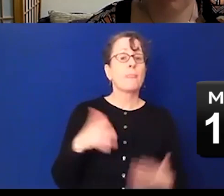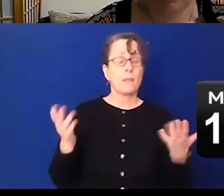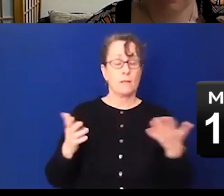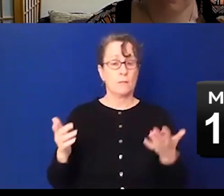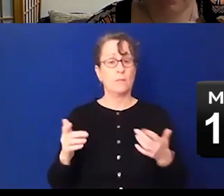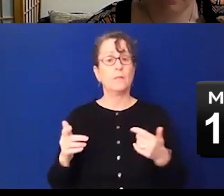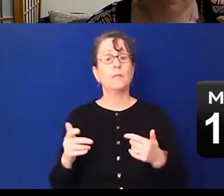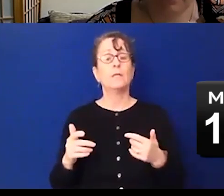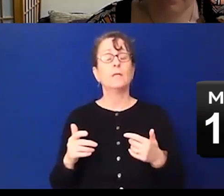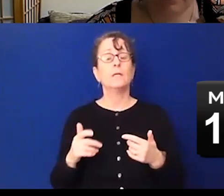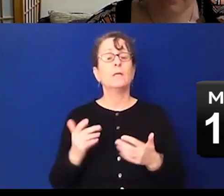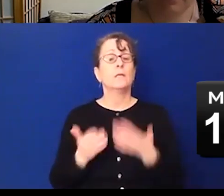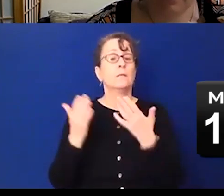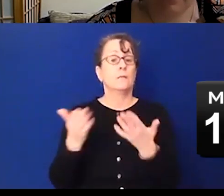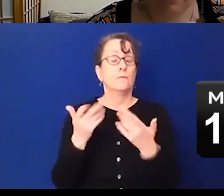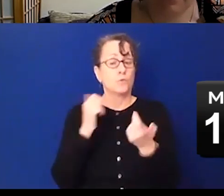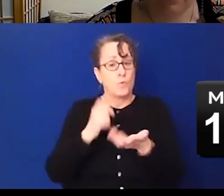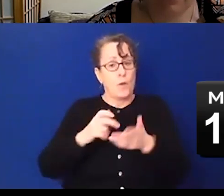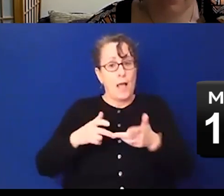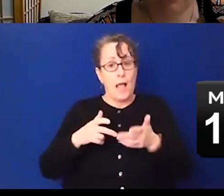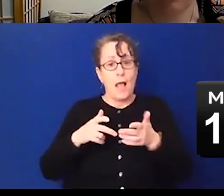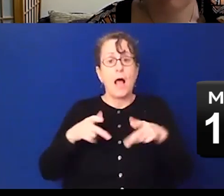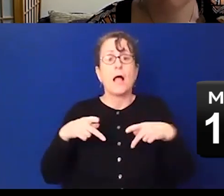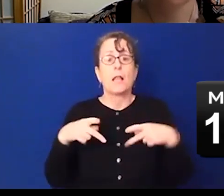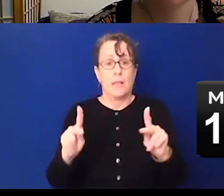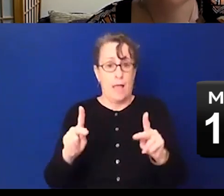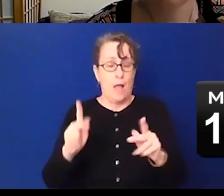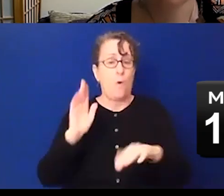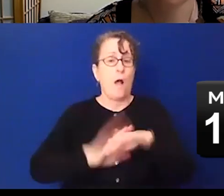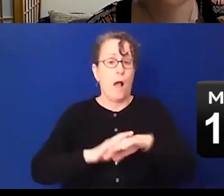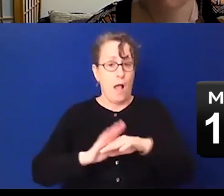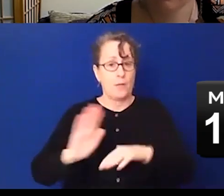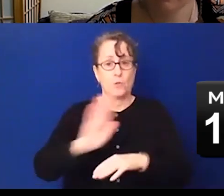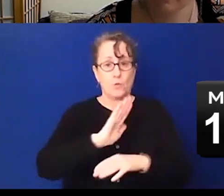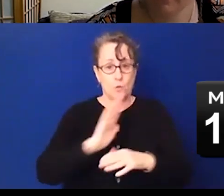your reimbursement logs